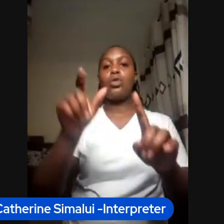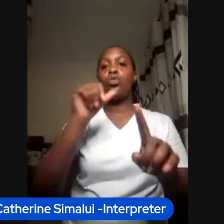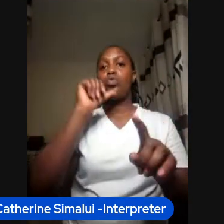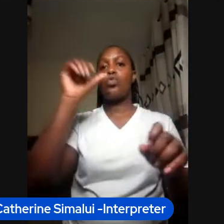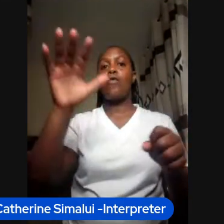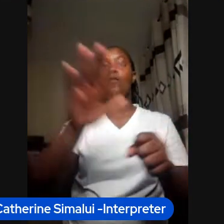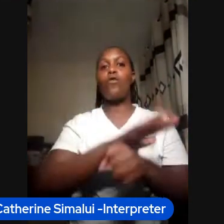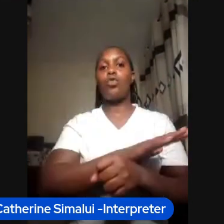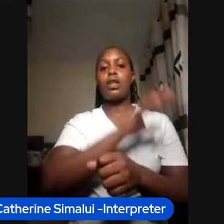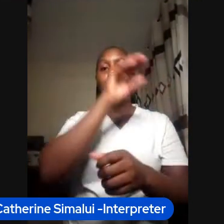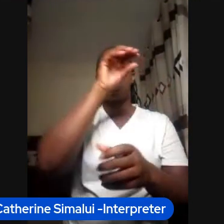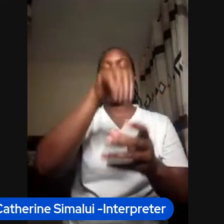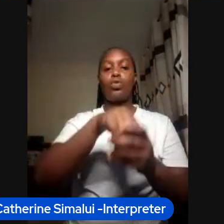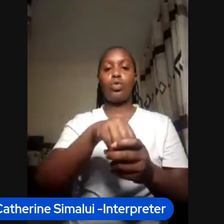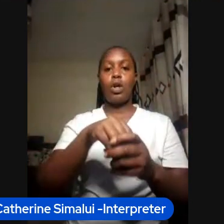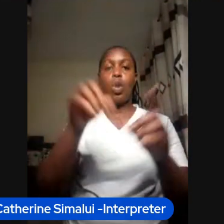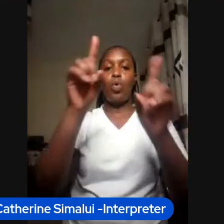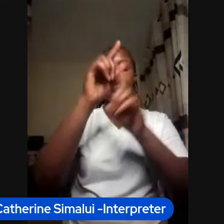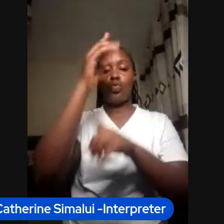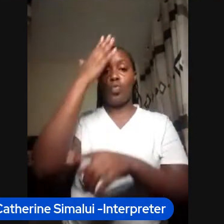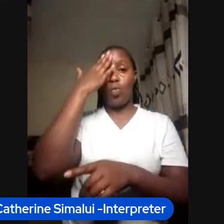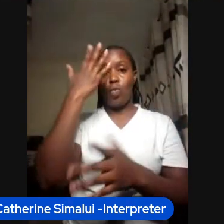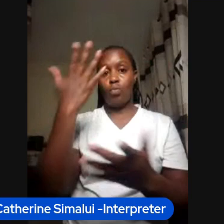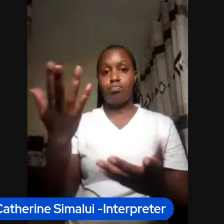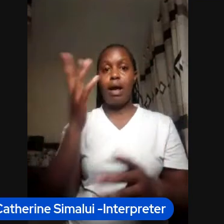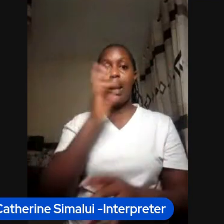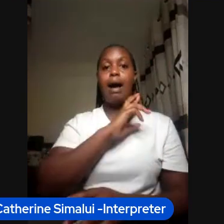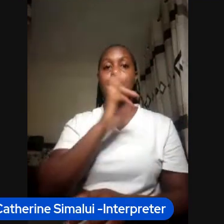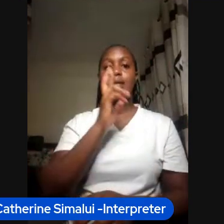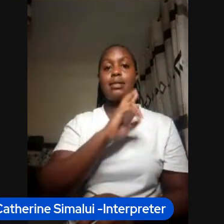inclusion, and that's a risk, because